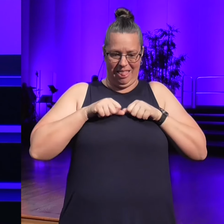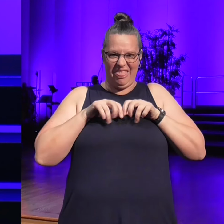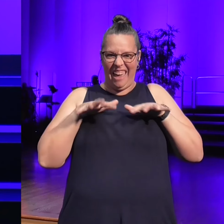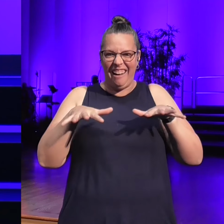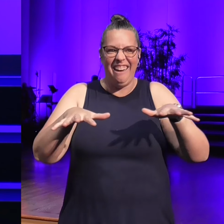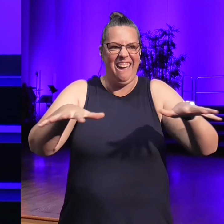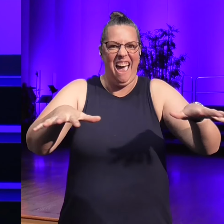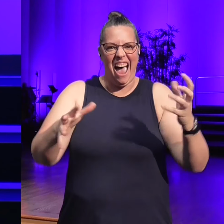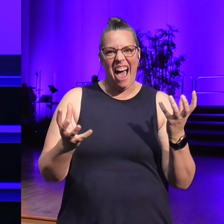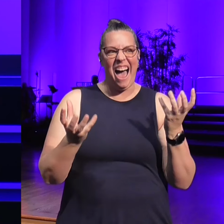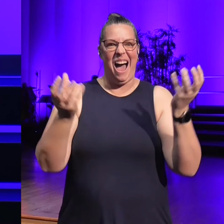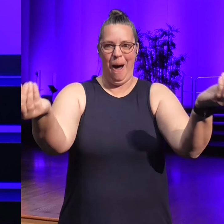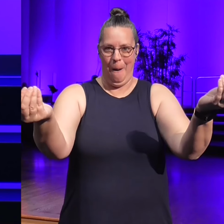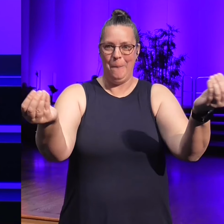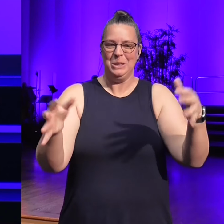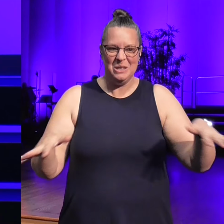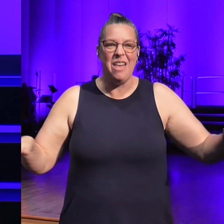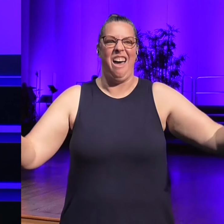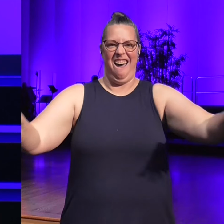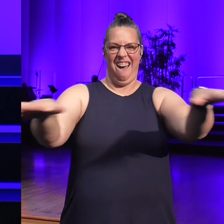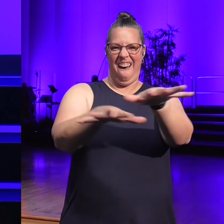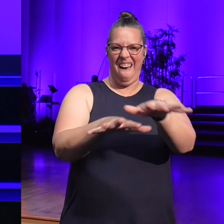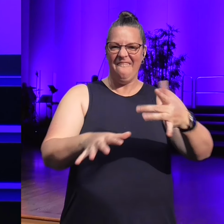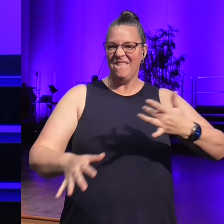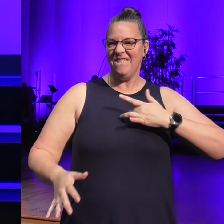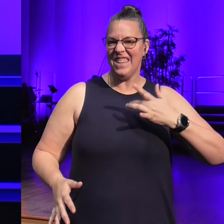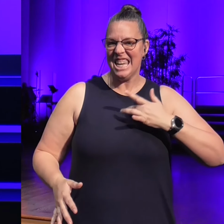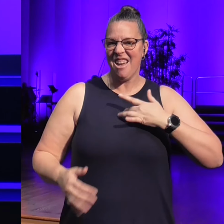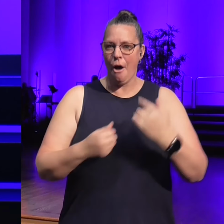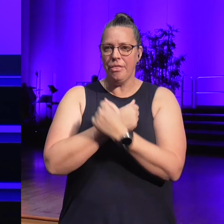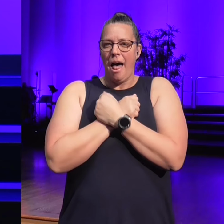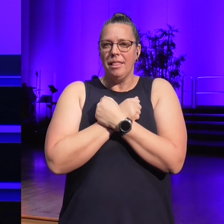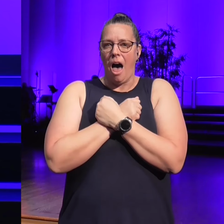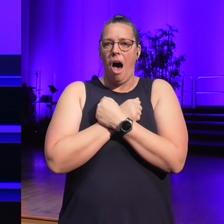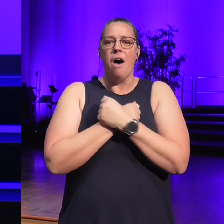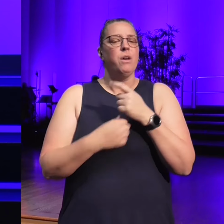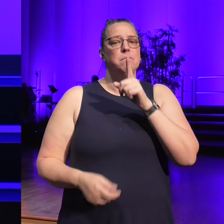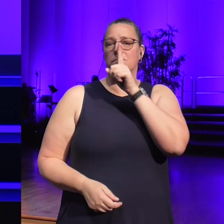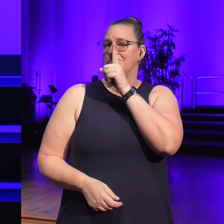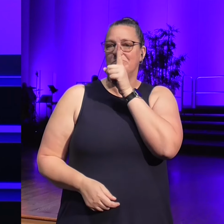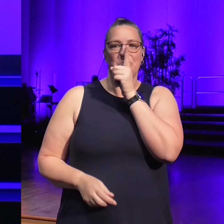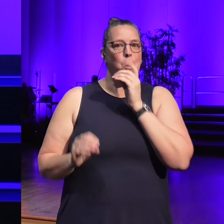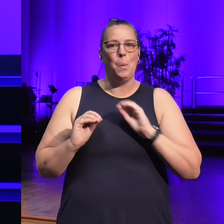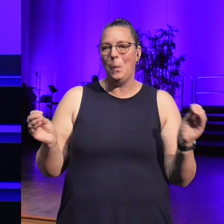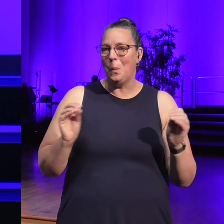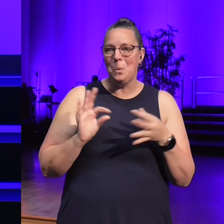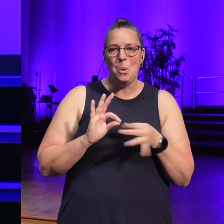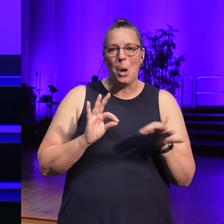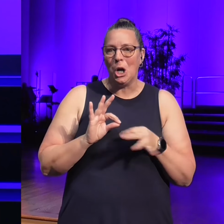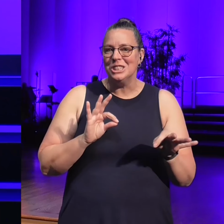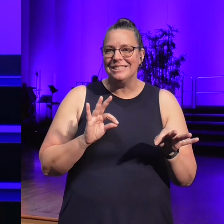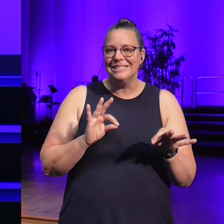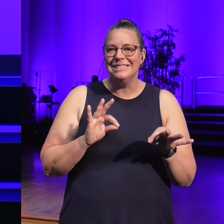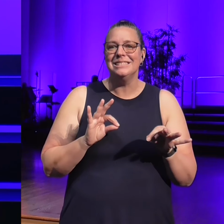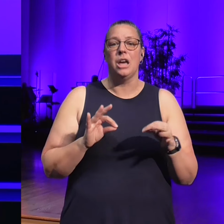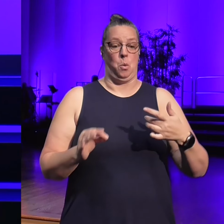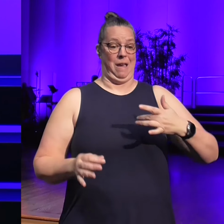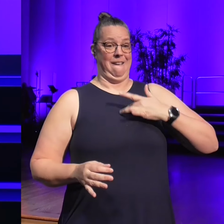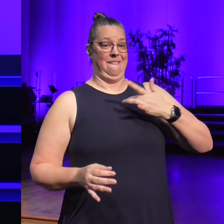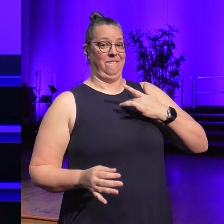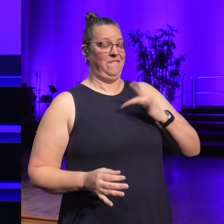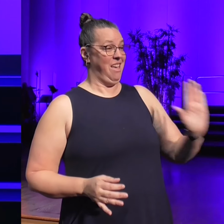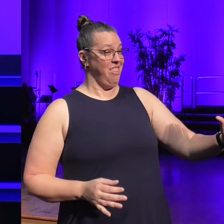out to those around you, that they feel your loving presence without saying a word. And we feel their loving presence